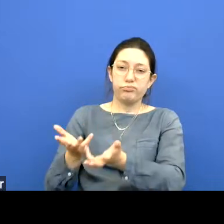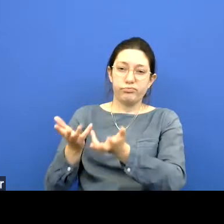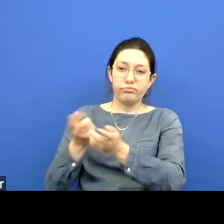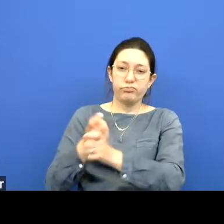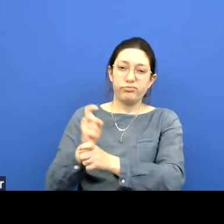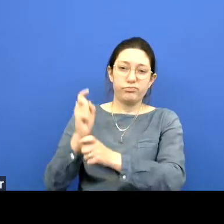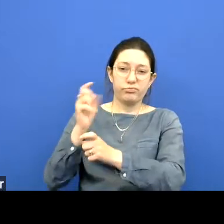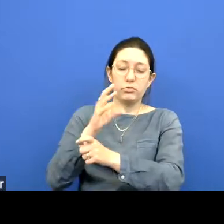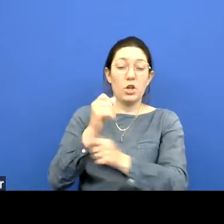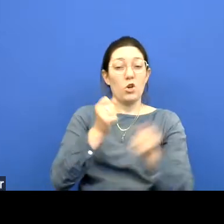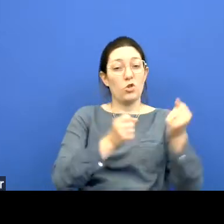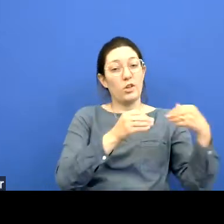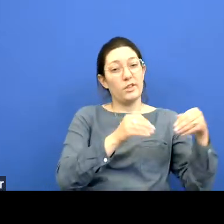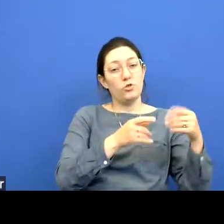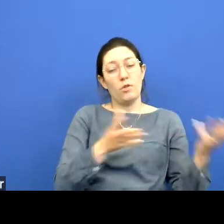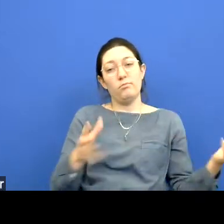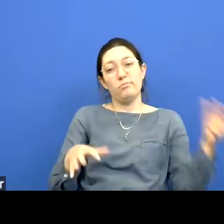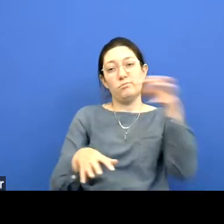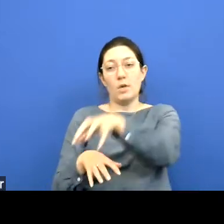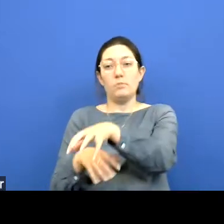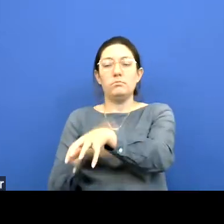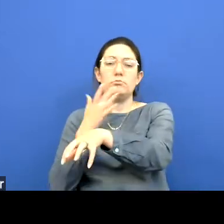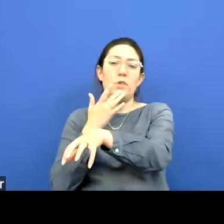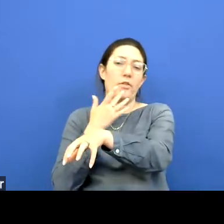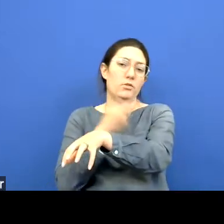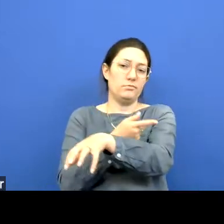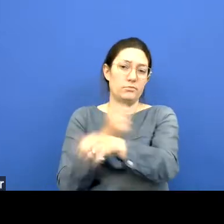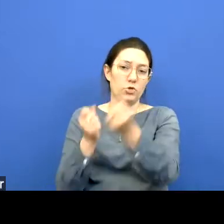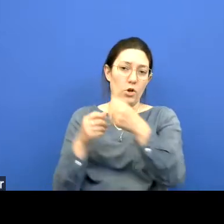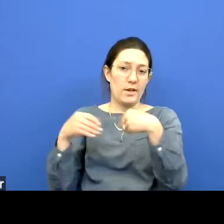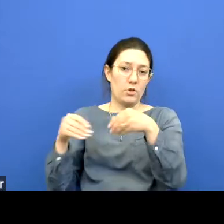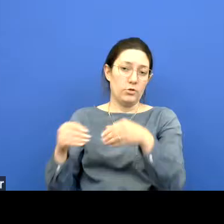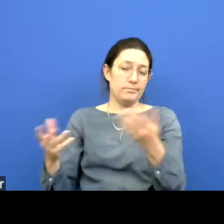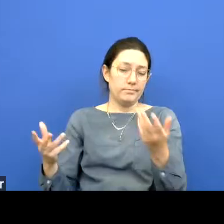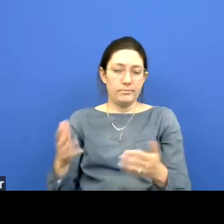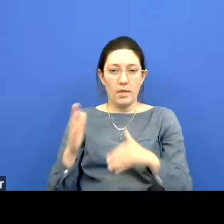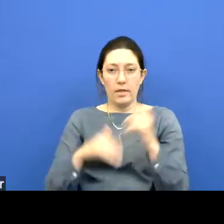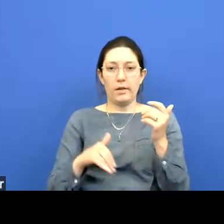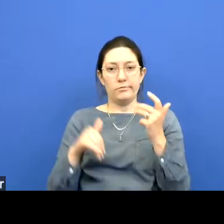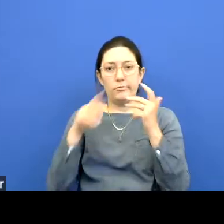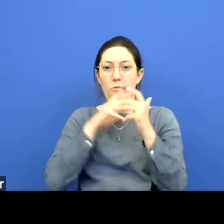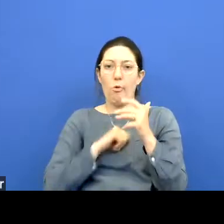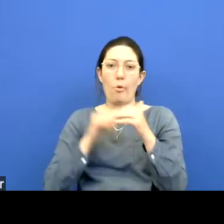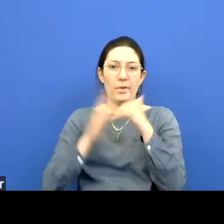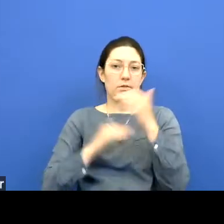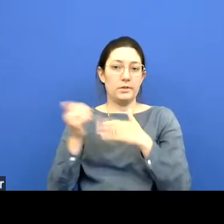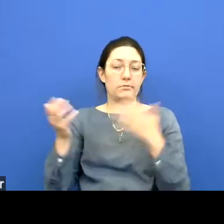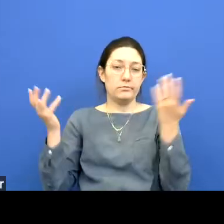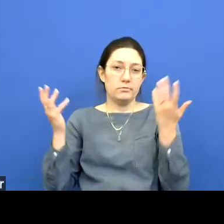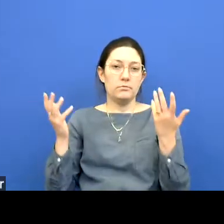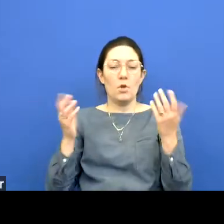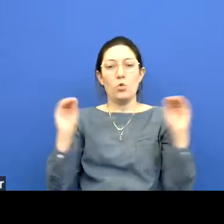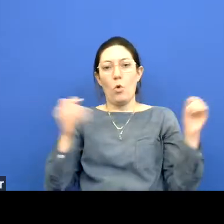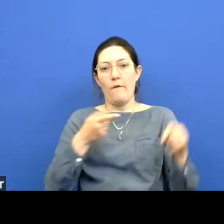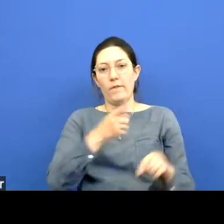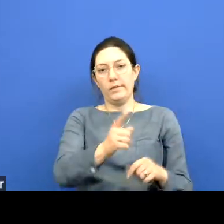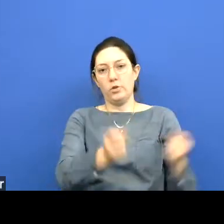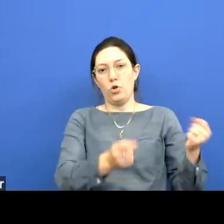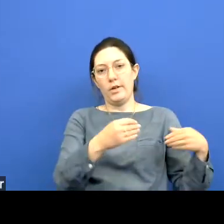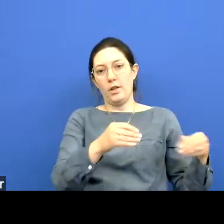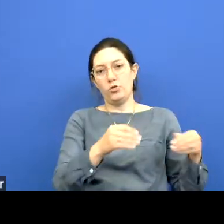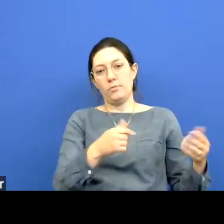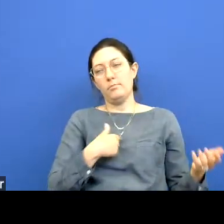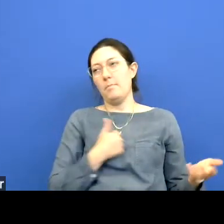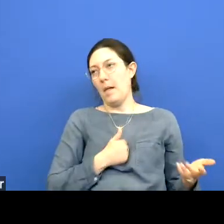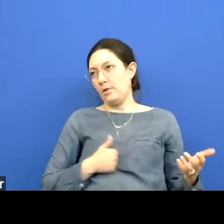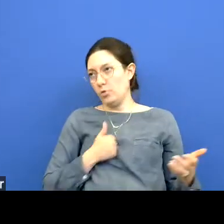a car dealership, we'd rather see a car dealership. But I don't know what that says about car dealerships, but I will apologize